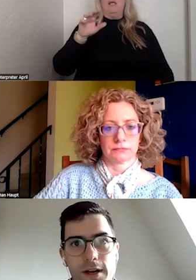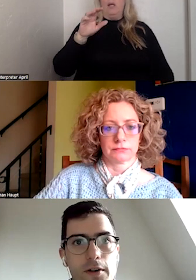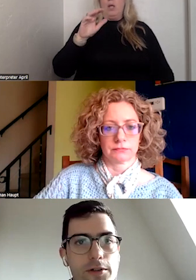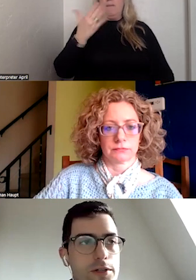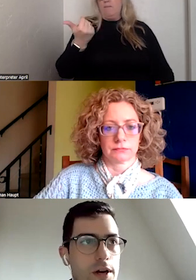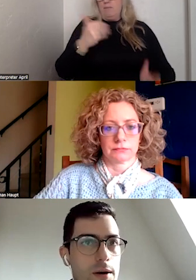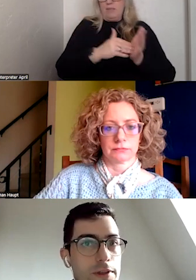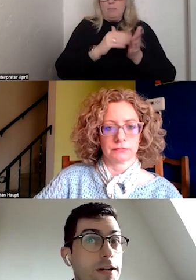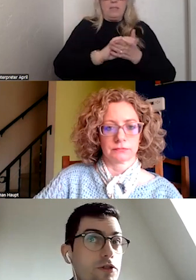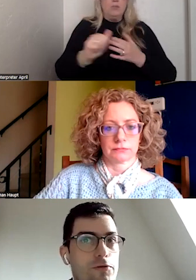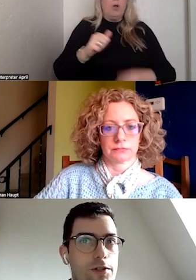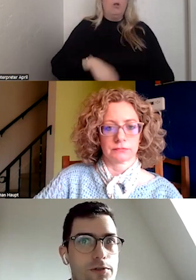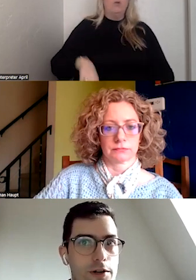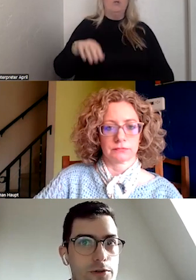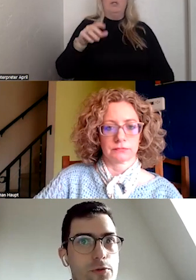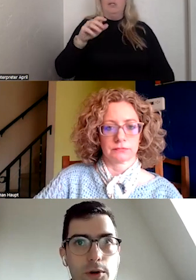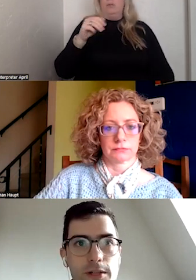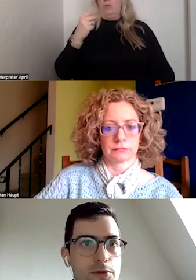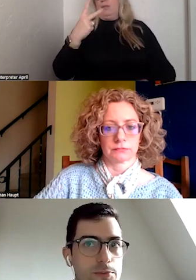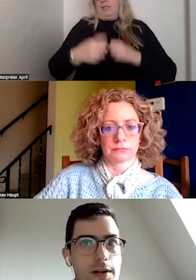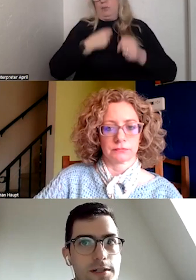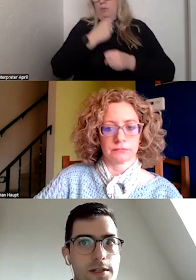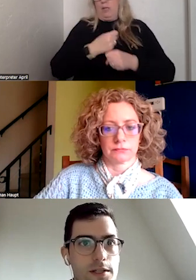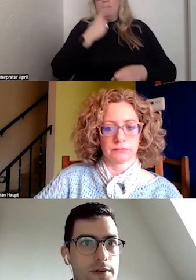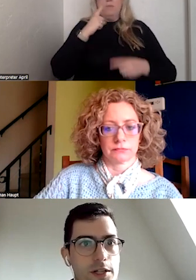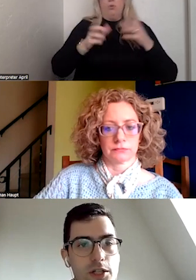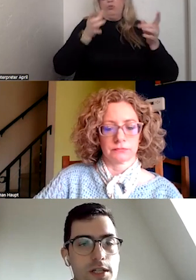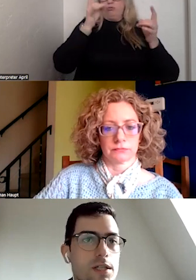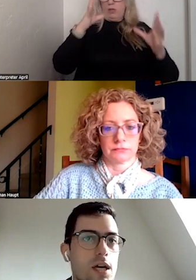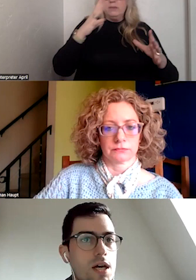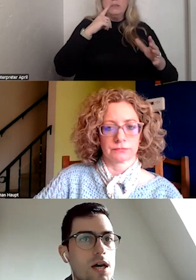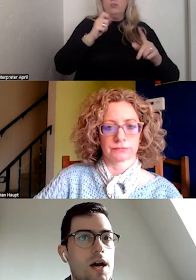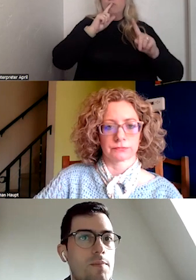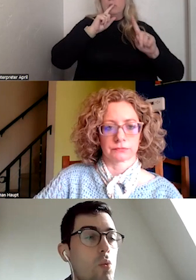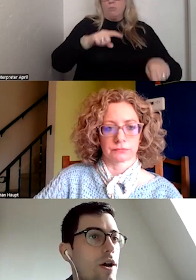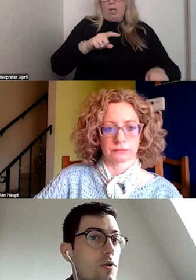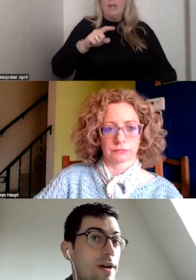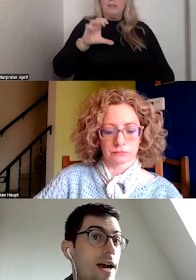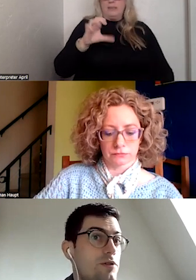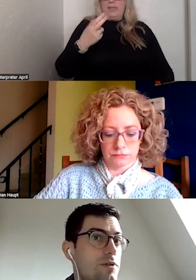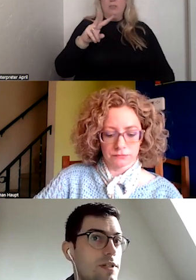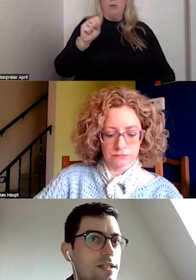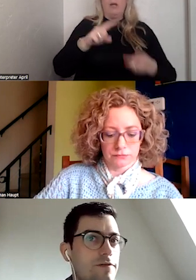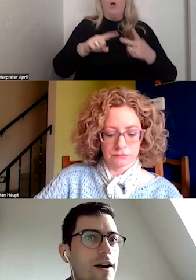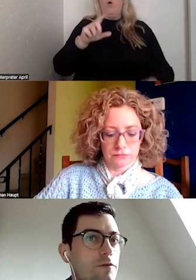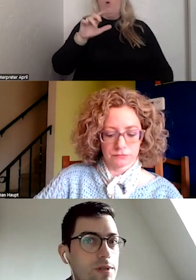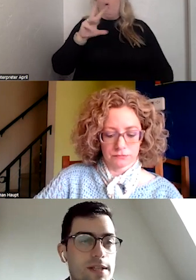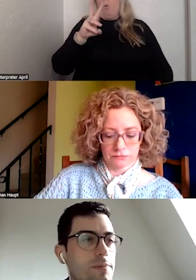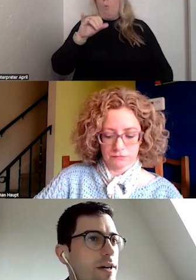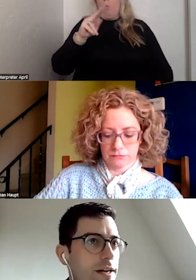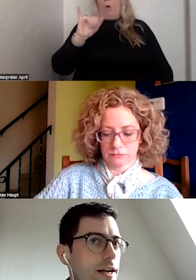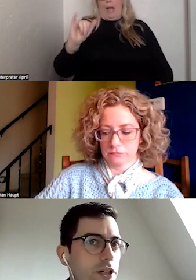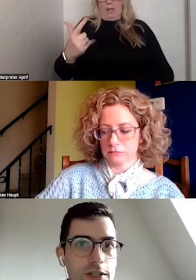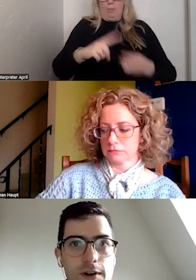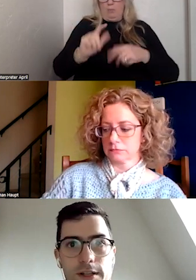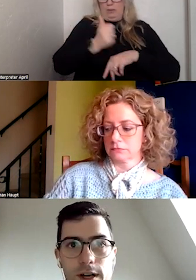$15 million in the next 2 fiscal years for crisis response and CCBHCs. Wyoming House Bill 65 would set up